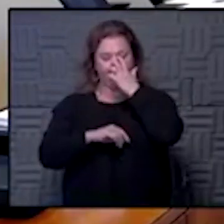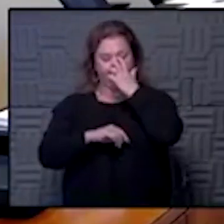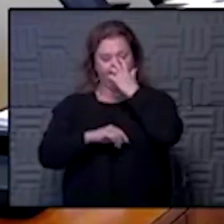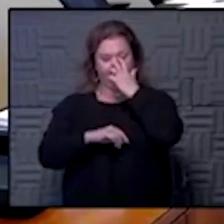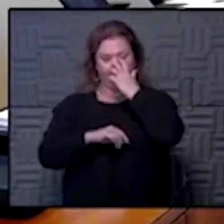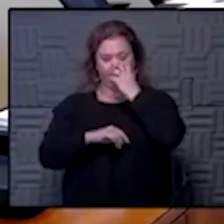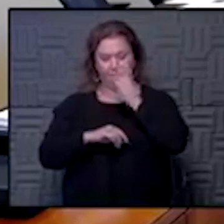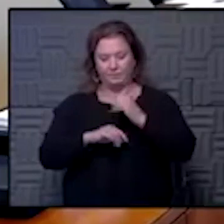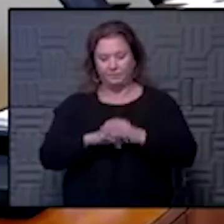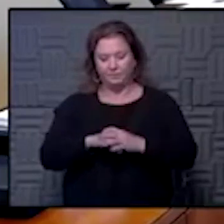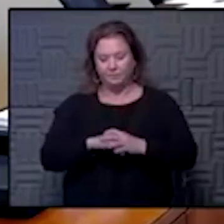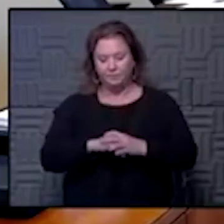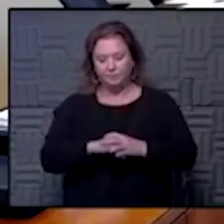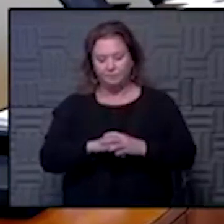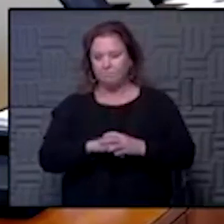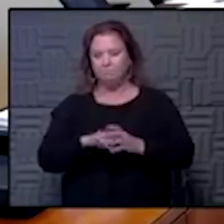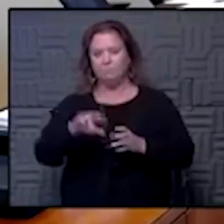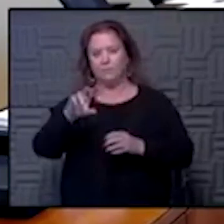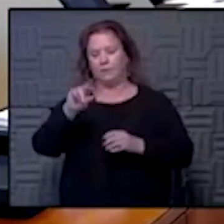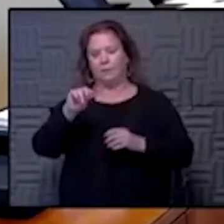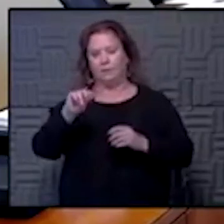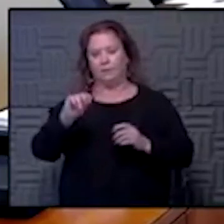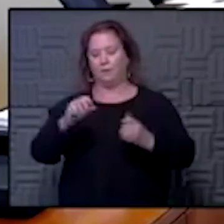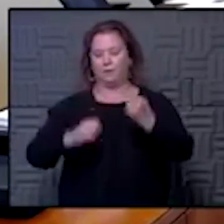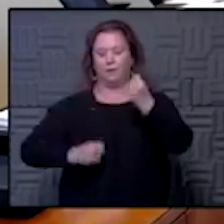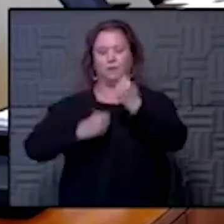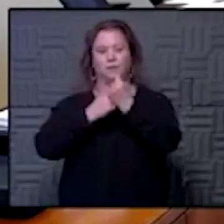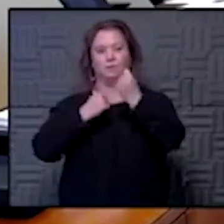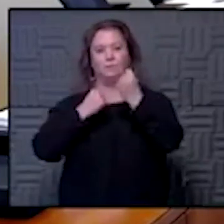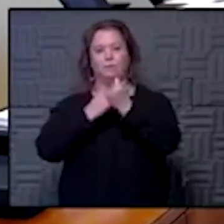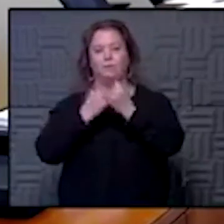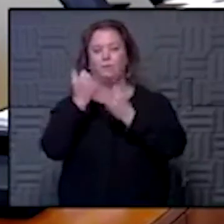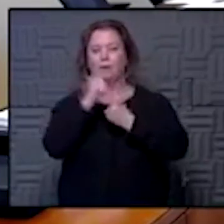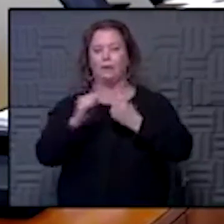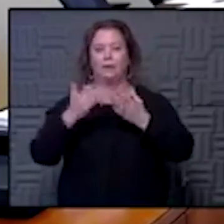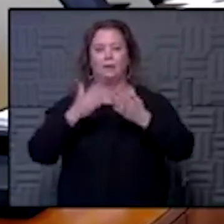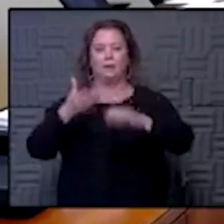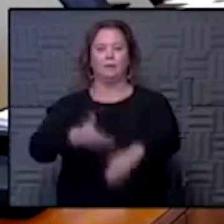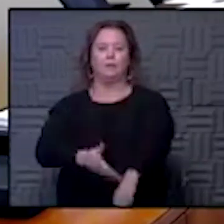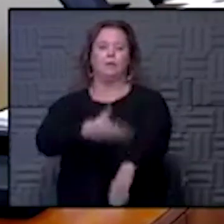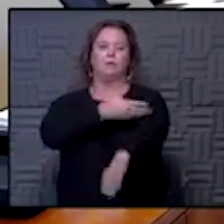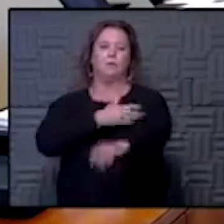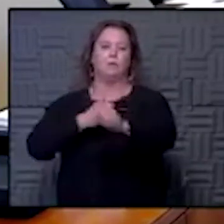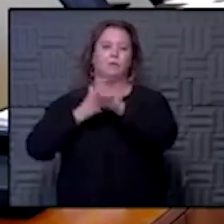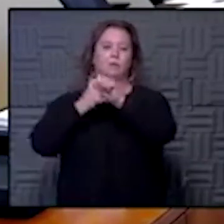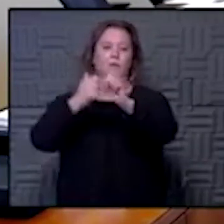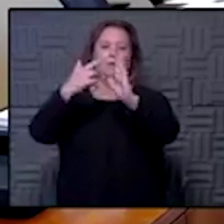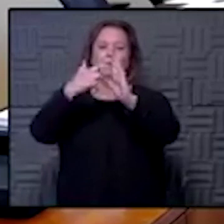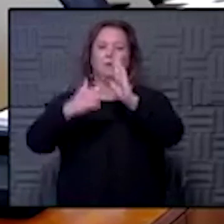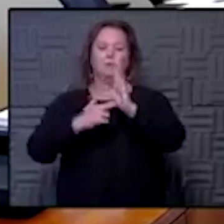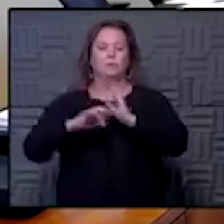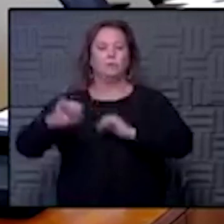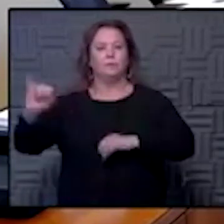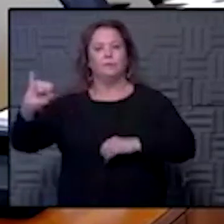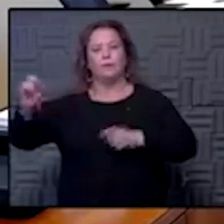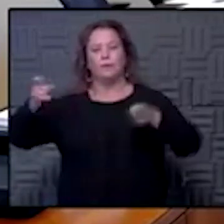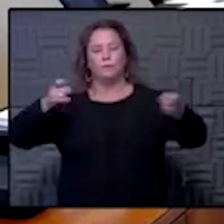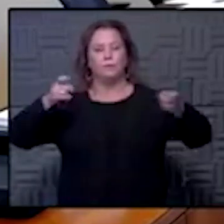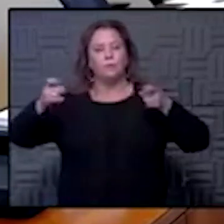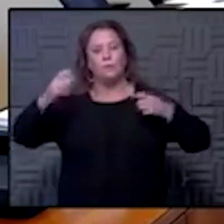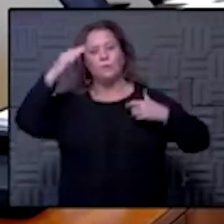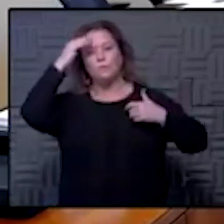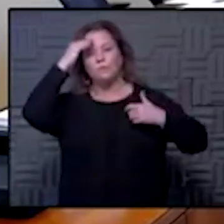No, I mean, as I said earlier, absolutely support anything that improves compliance with these pillars of infection control that we